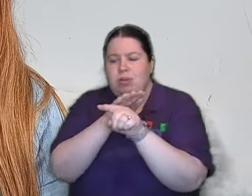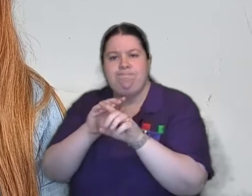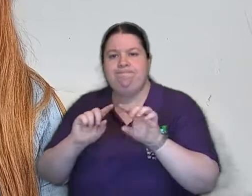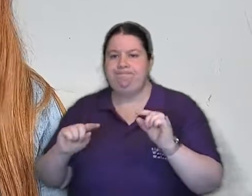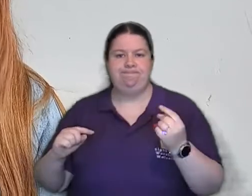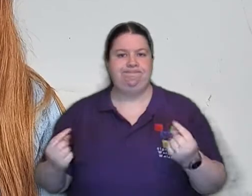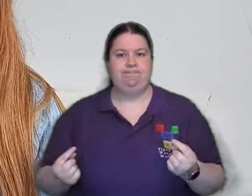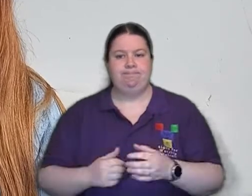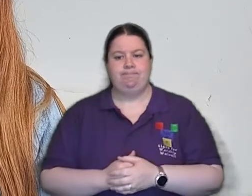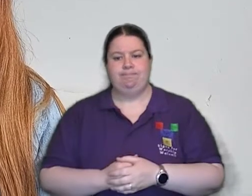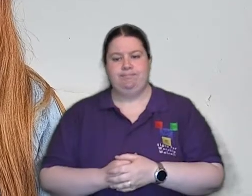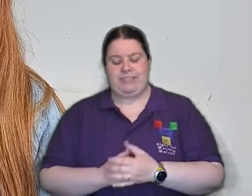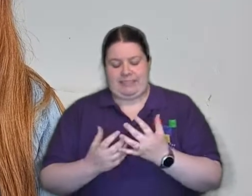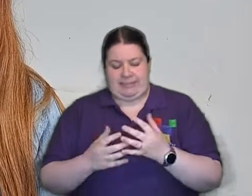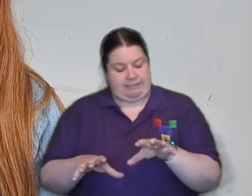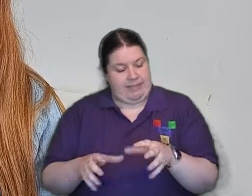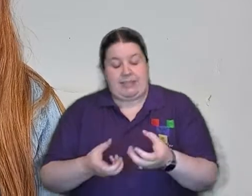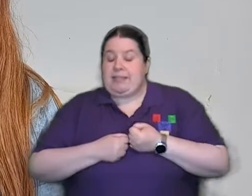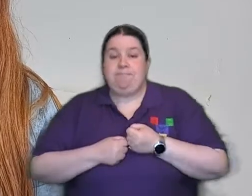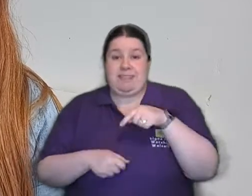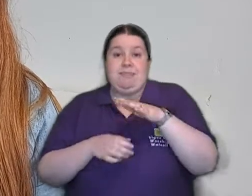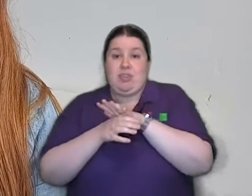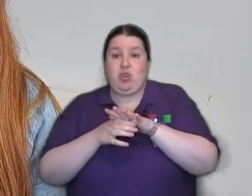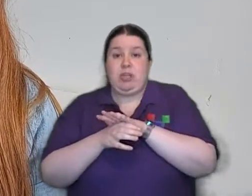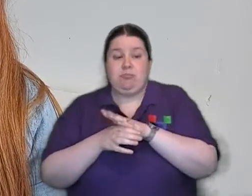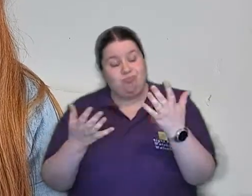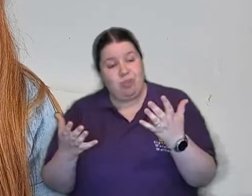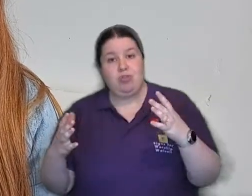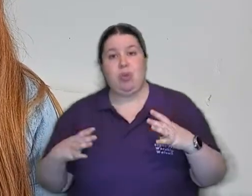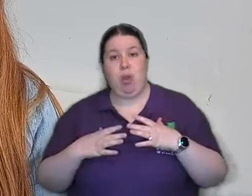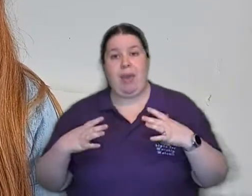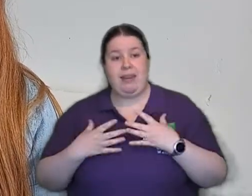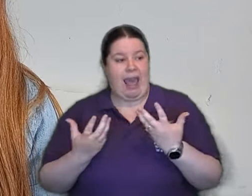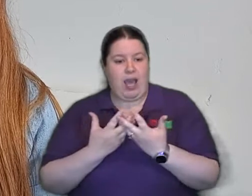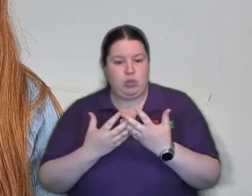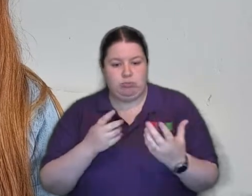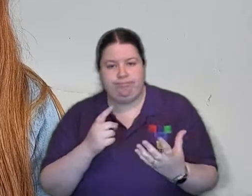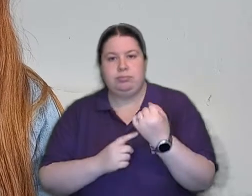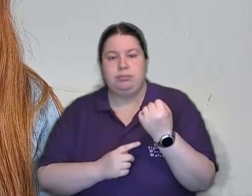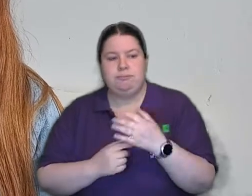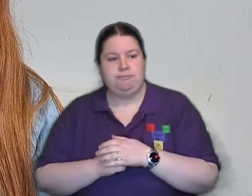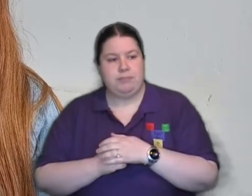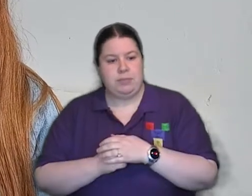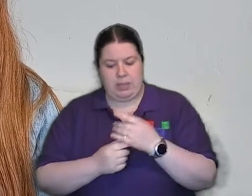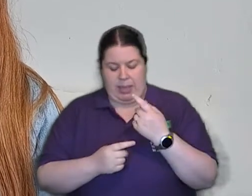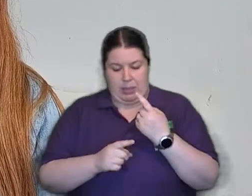route, but there was none. Accepting their situation, the men then prepared for